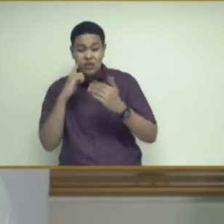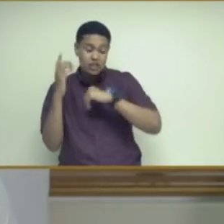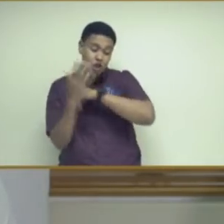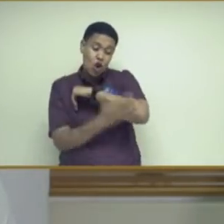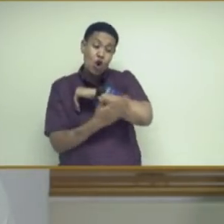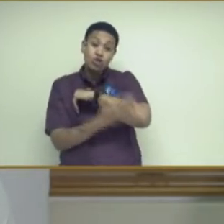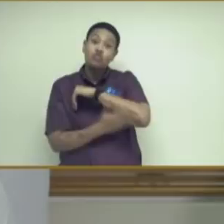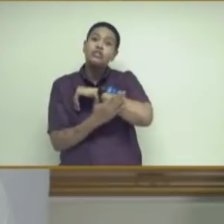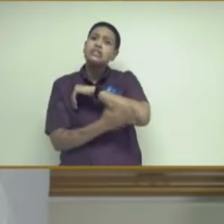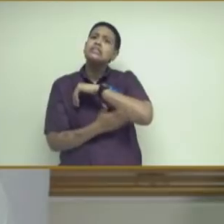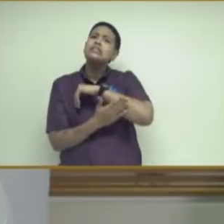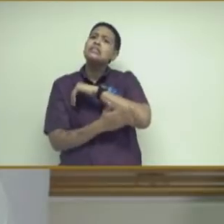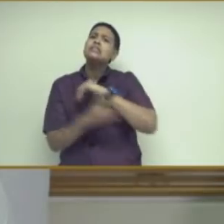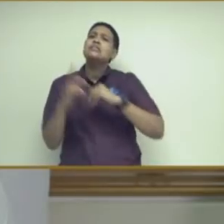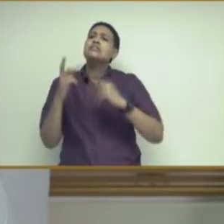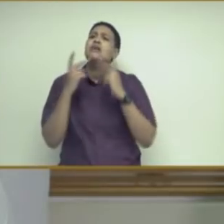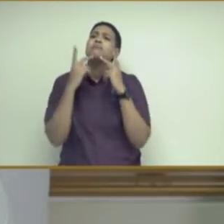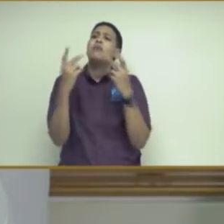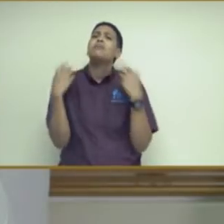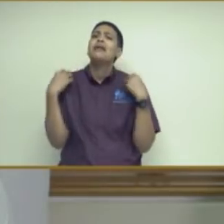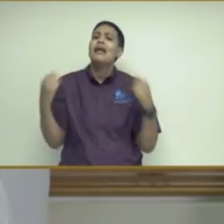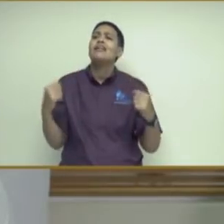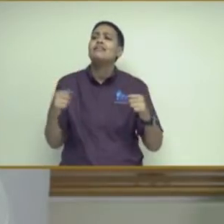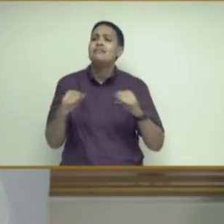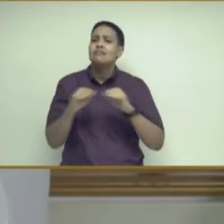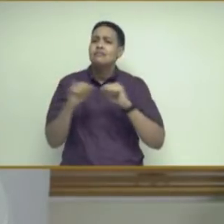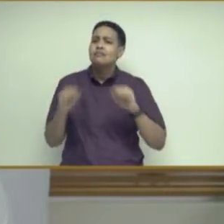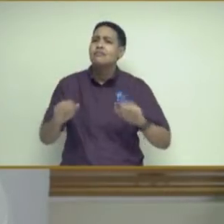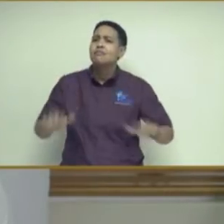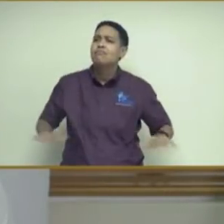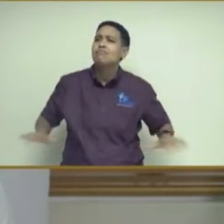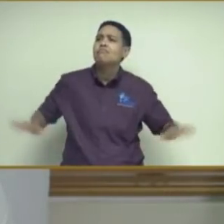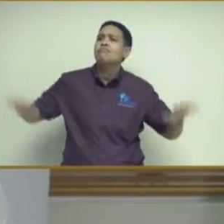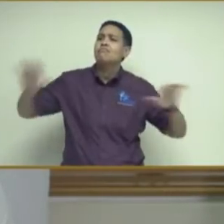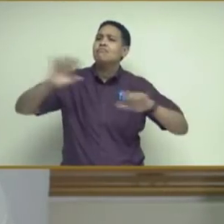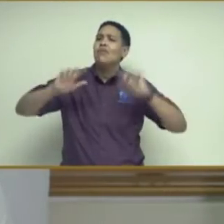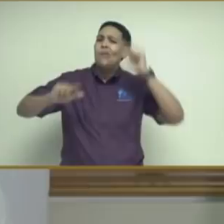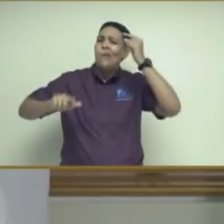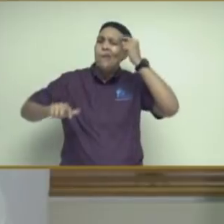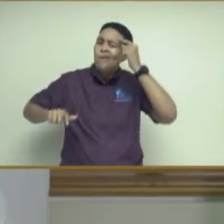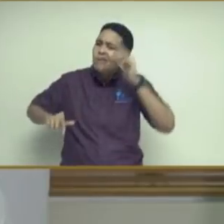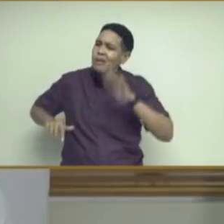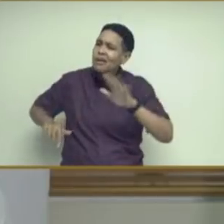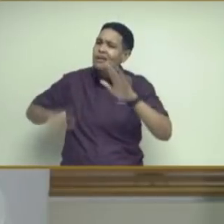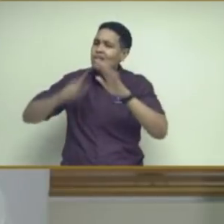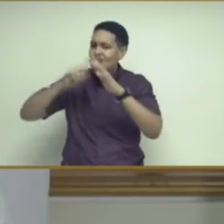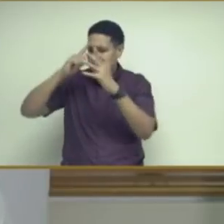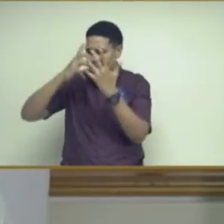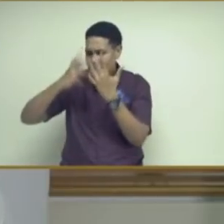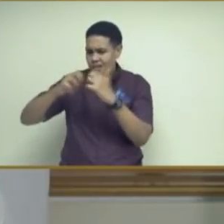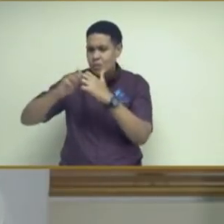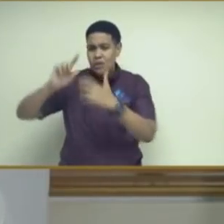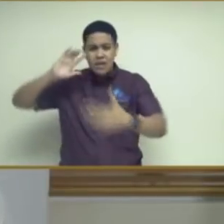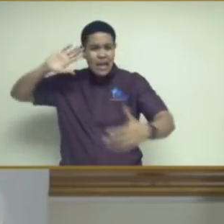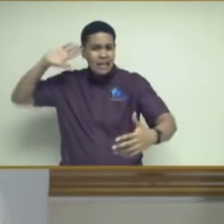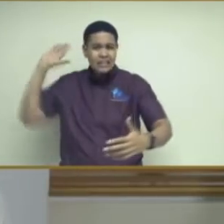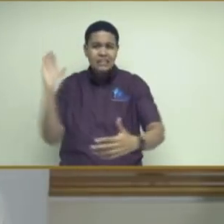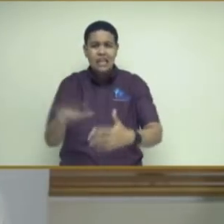country, as a public health infrastructure, as a government, collaborating with the entire